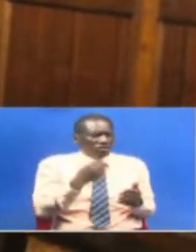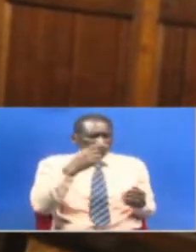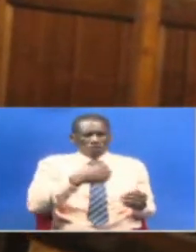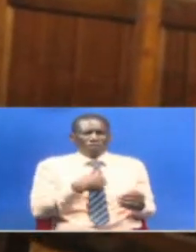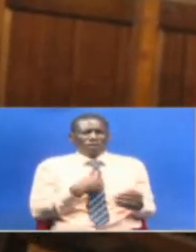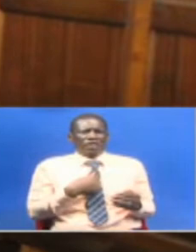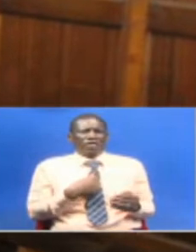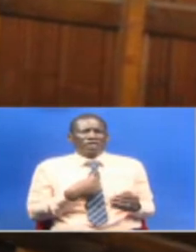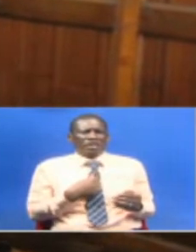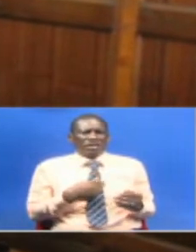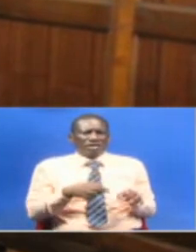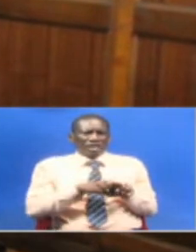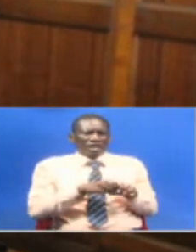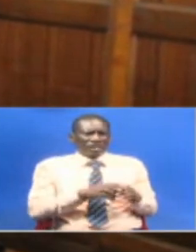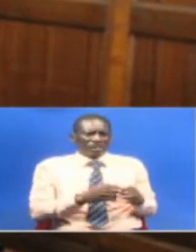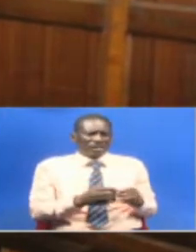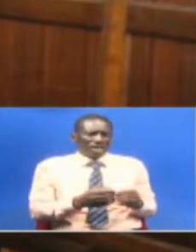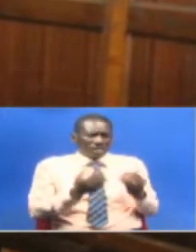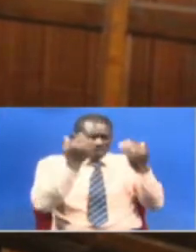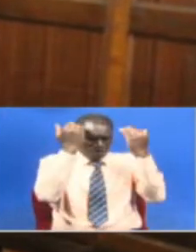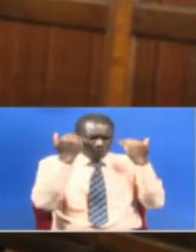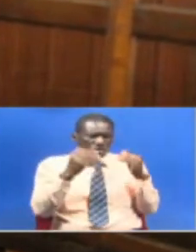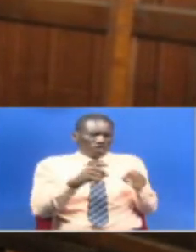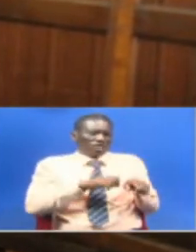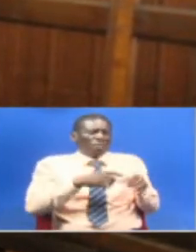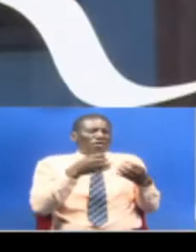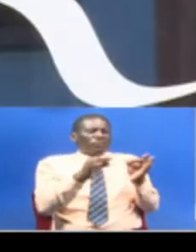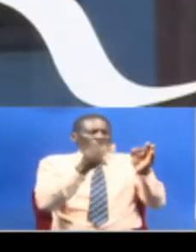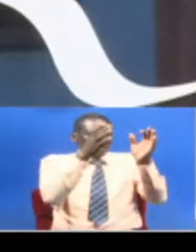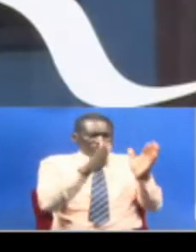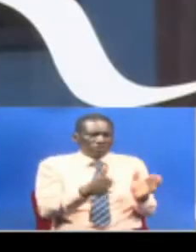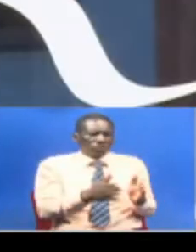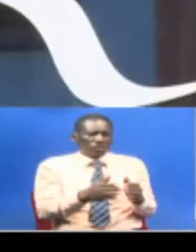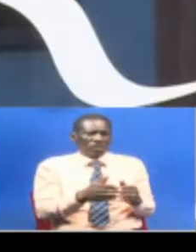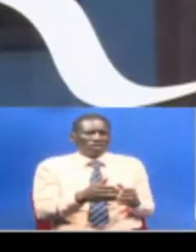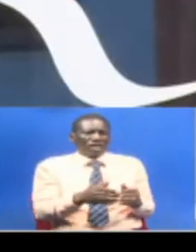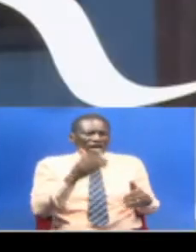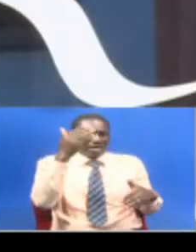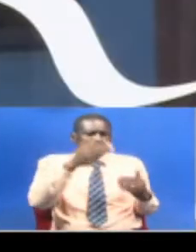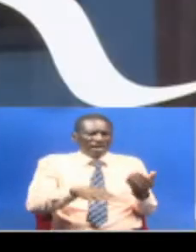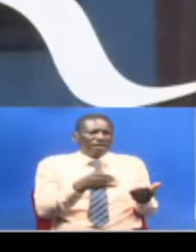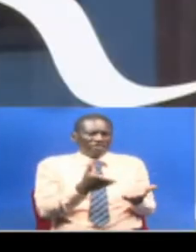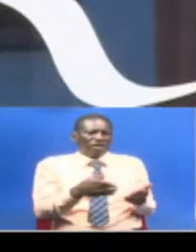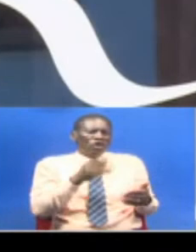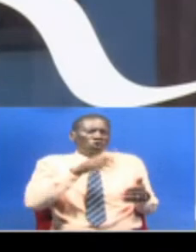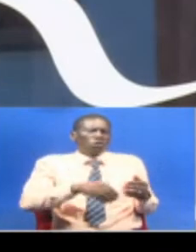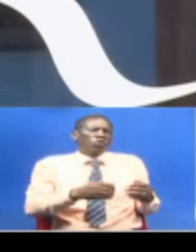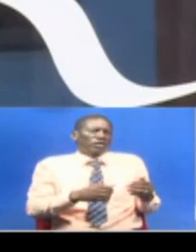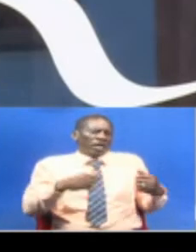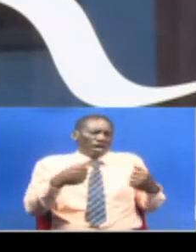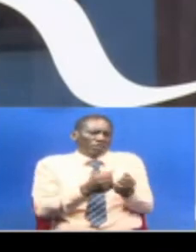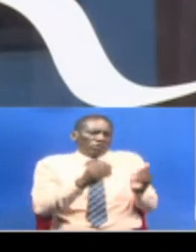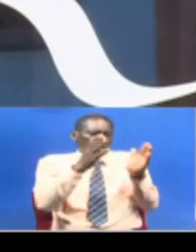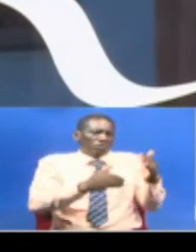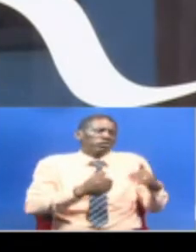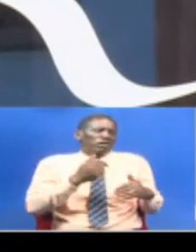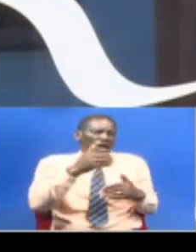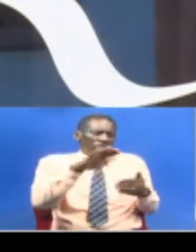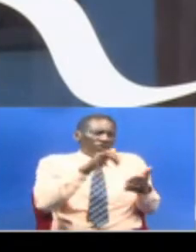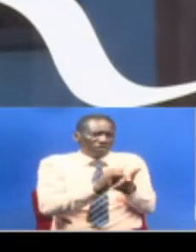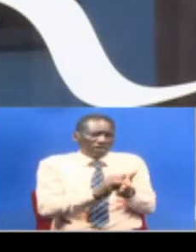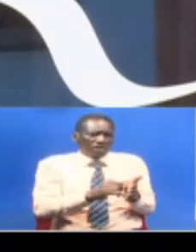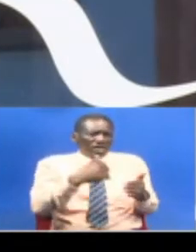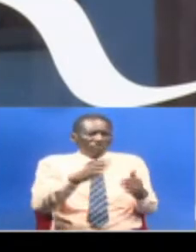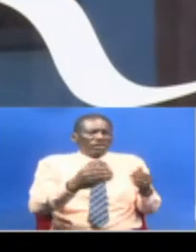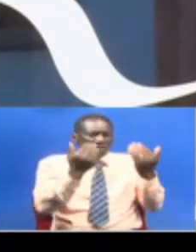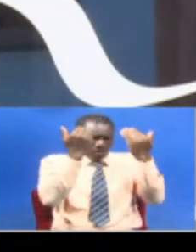a trial court, when I have acquitted a person, I end it there. What happens to the person afterwards, outside of the court,